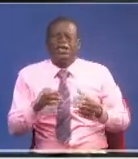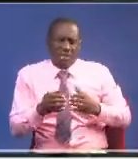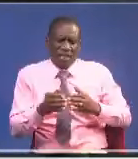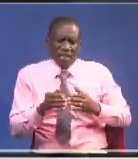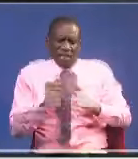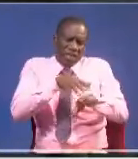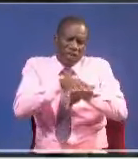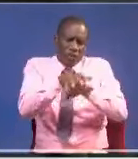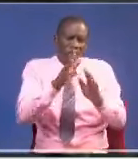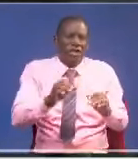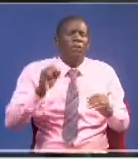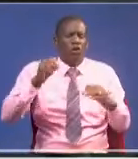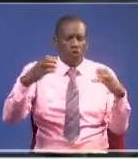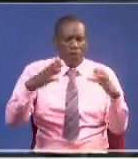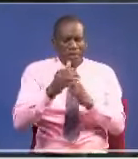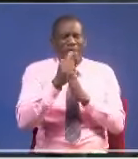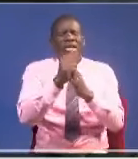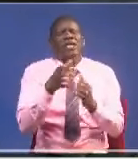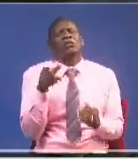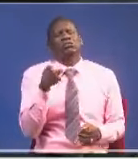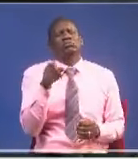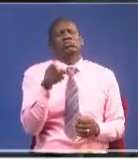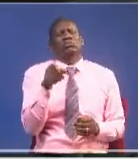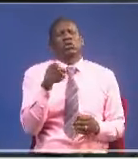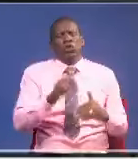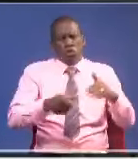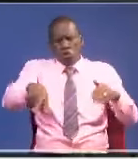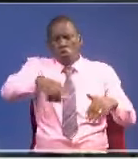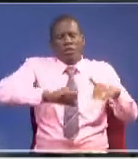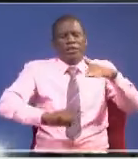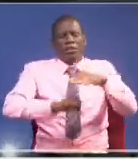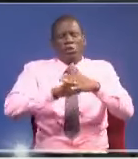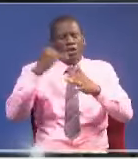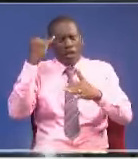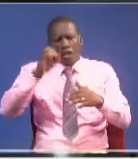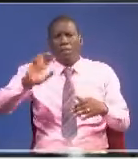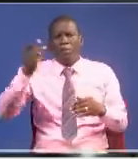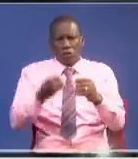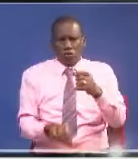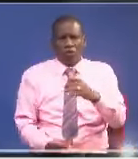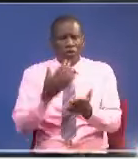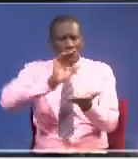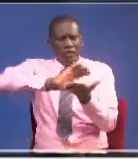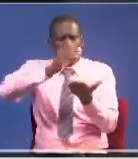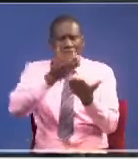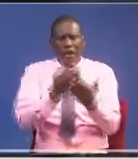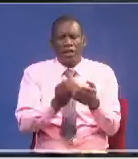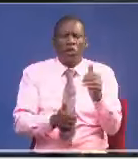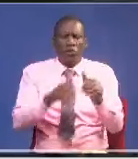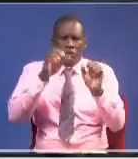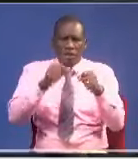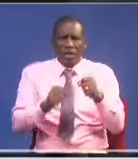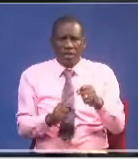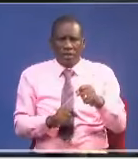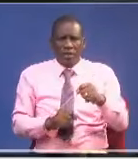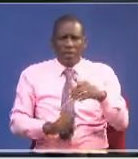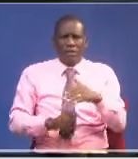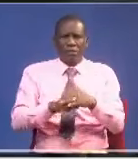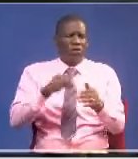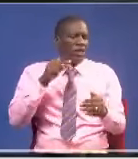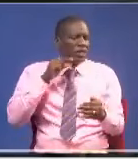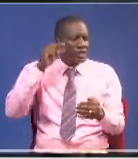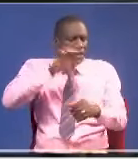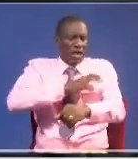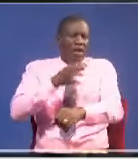gatekeepers in the political parties. So we support the idea by the president to create a fund that can go towards this